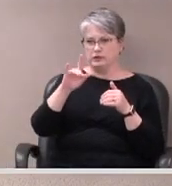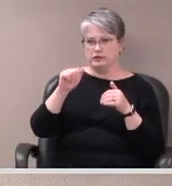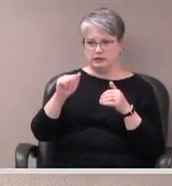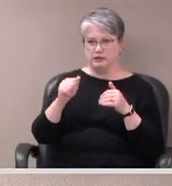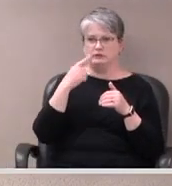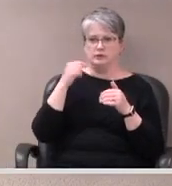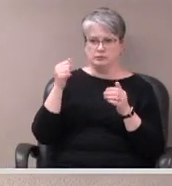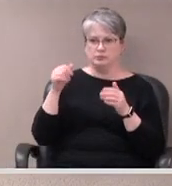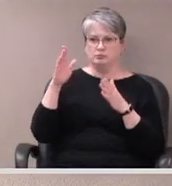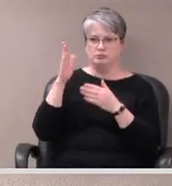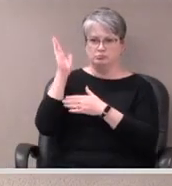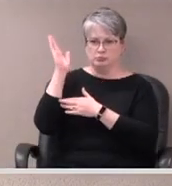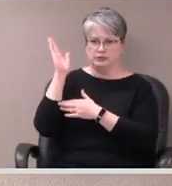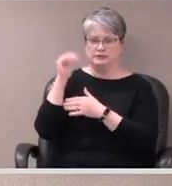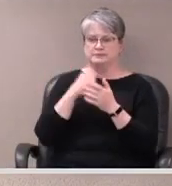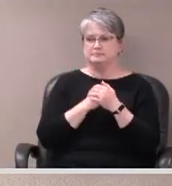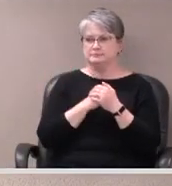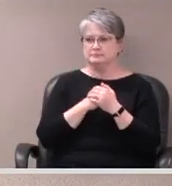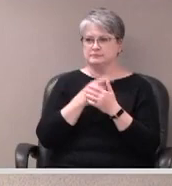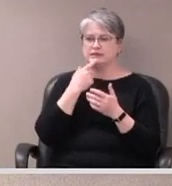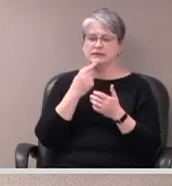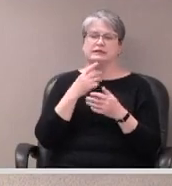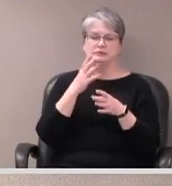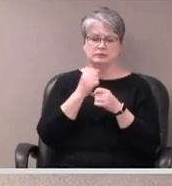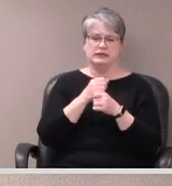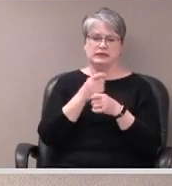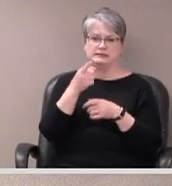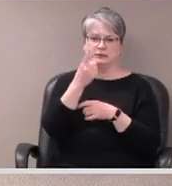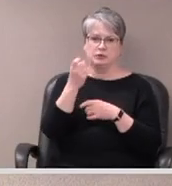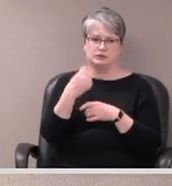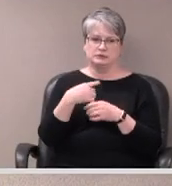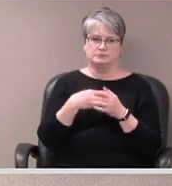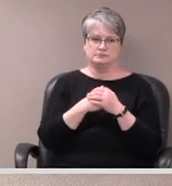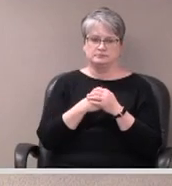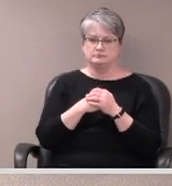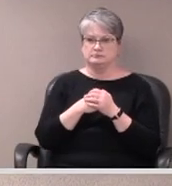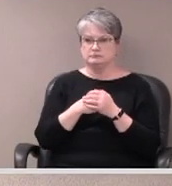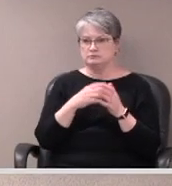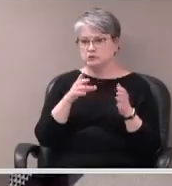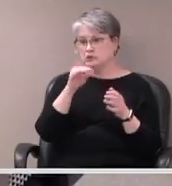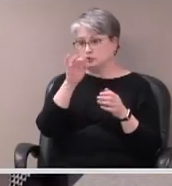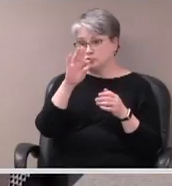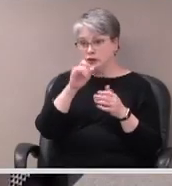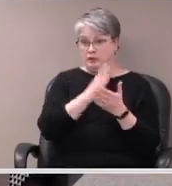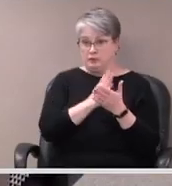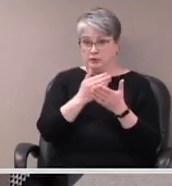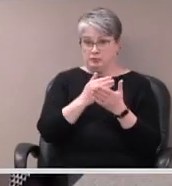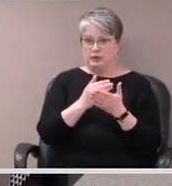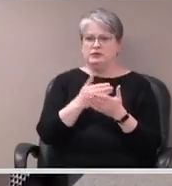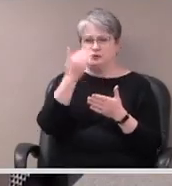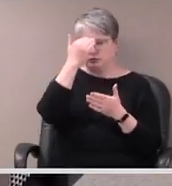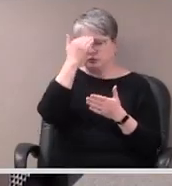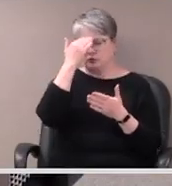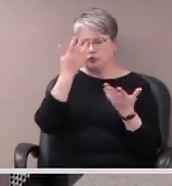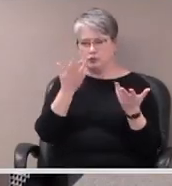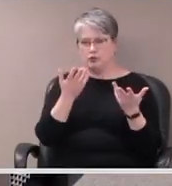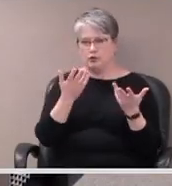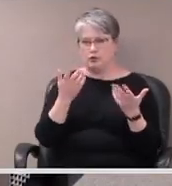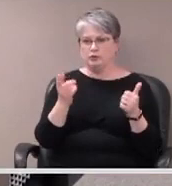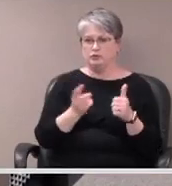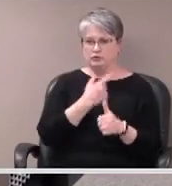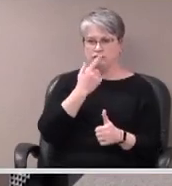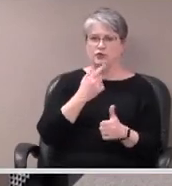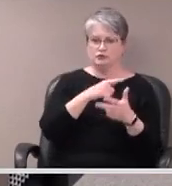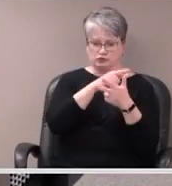present, and we'll take questions on that. The draft budget, as you all know, is the first of